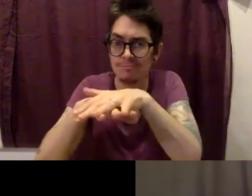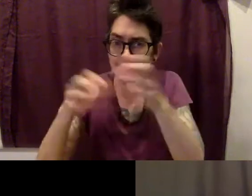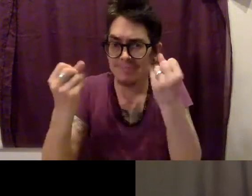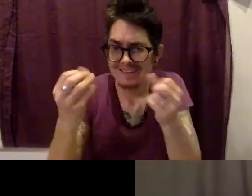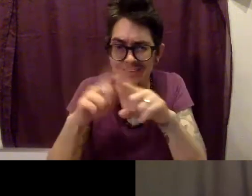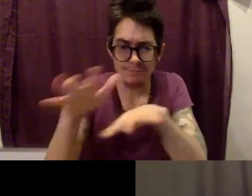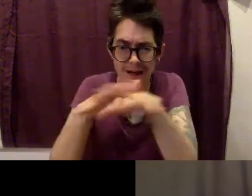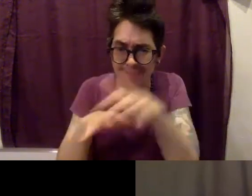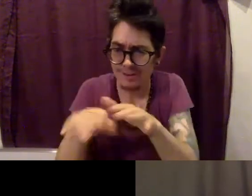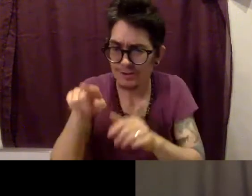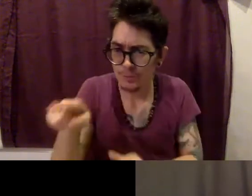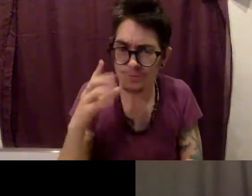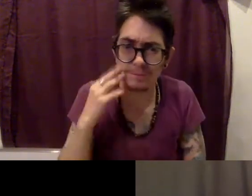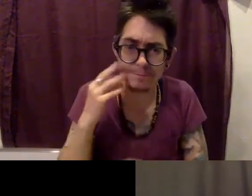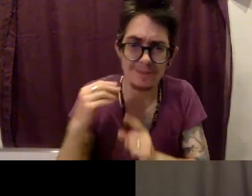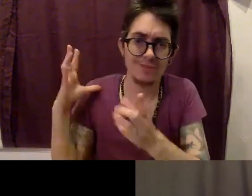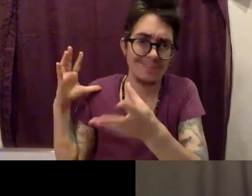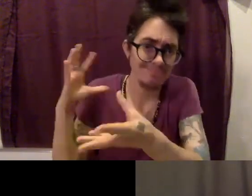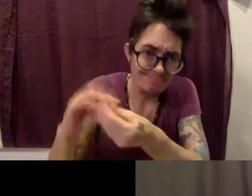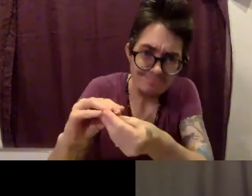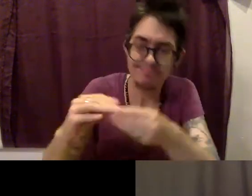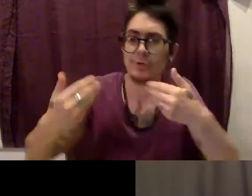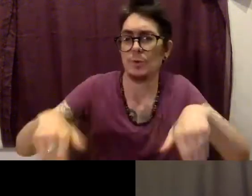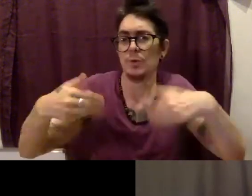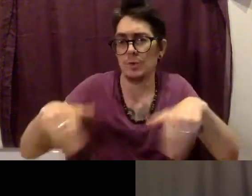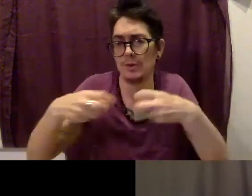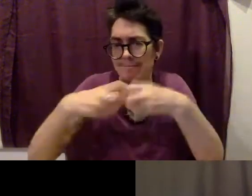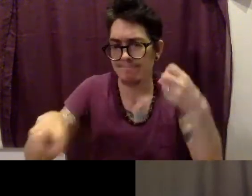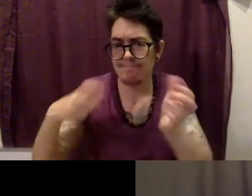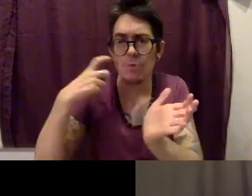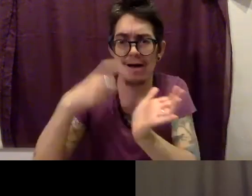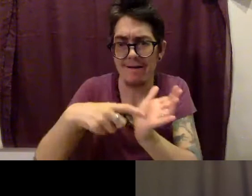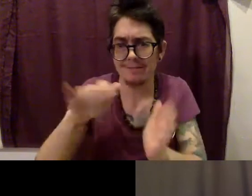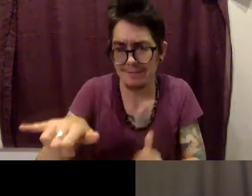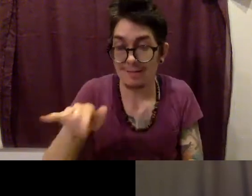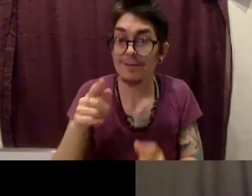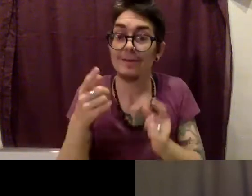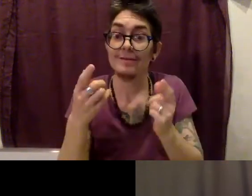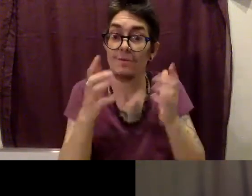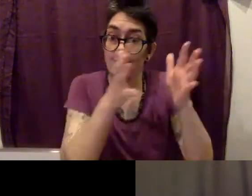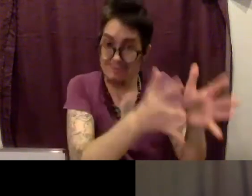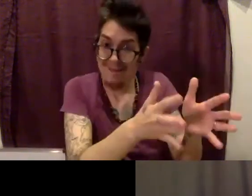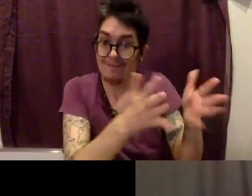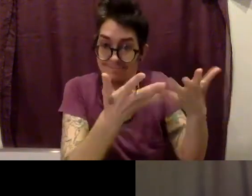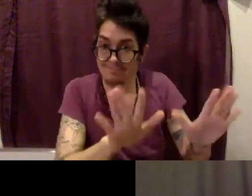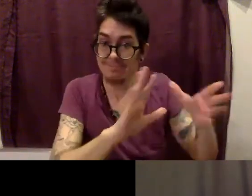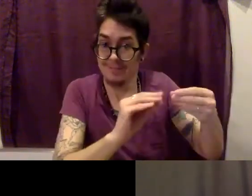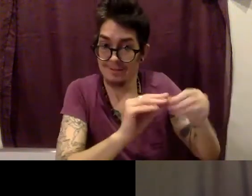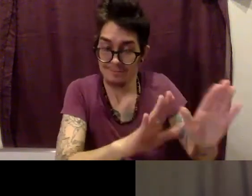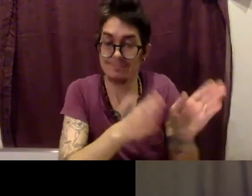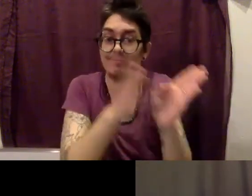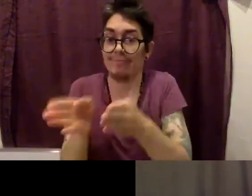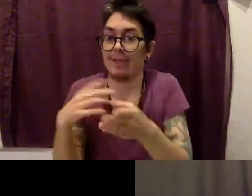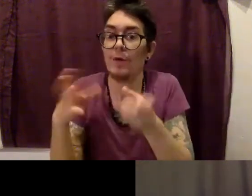Simultaneously, it's layered. There are many layers to you, your experience, your history, and I see that that's tough, and I understand